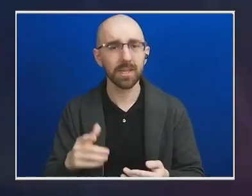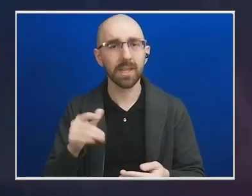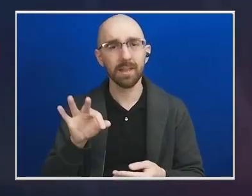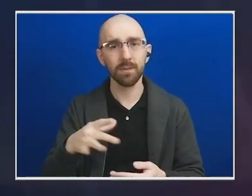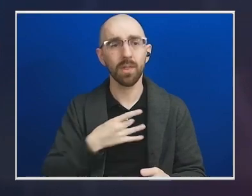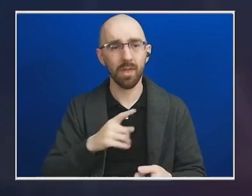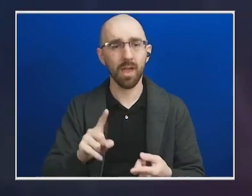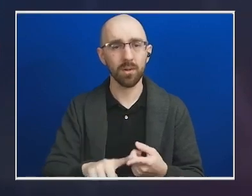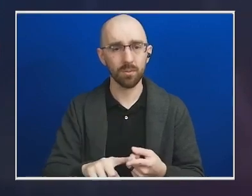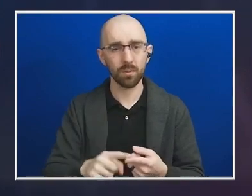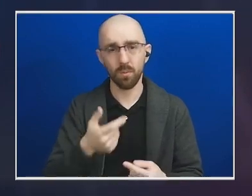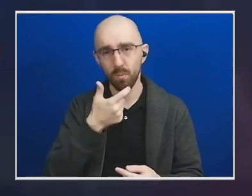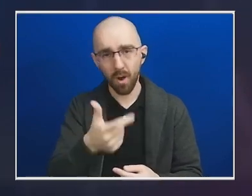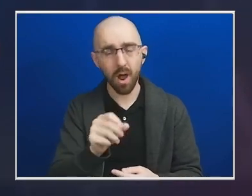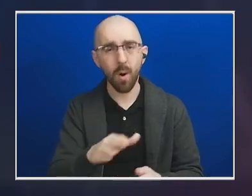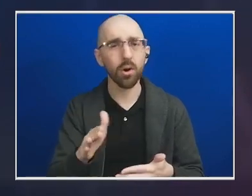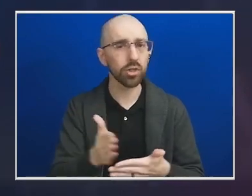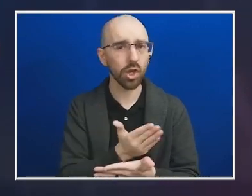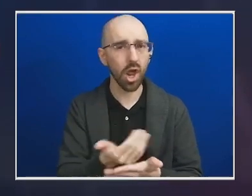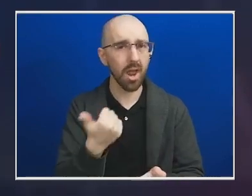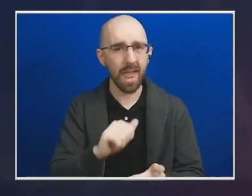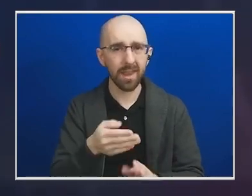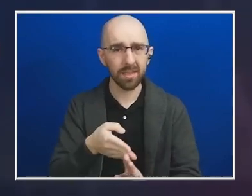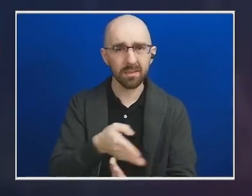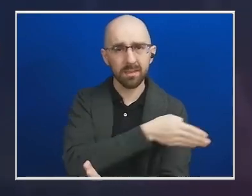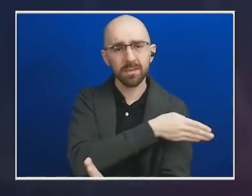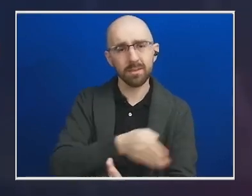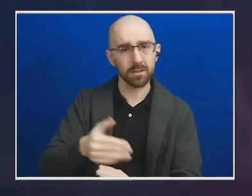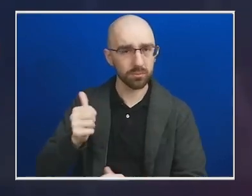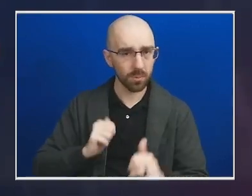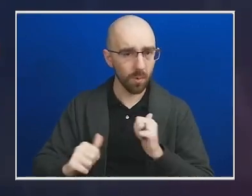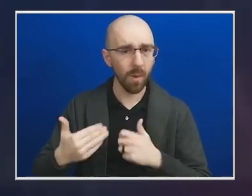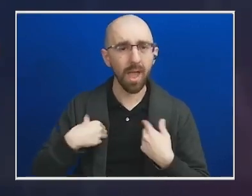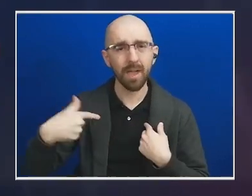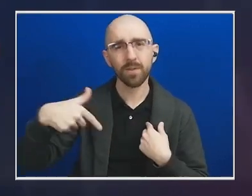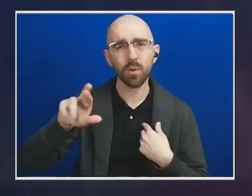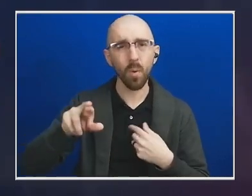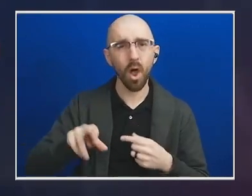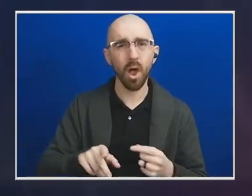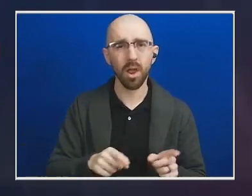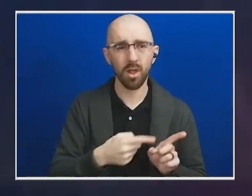watch or share any one of our previous episodes, there's a QR code on your screen right now.